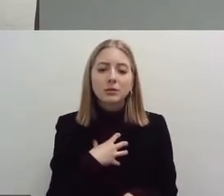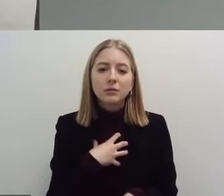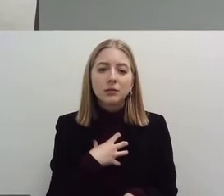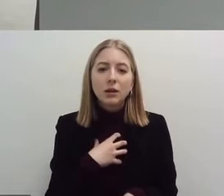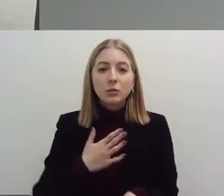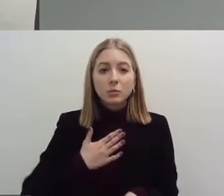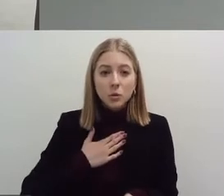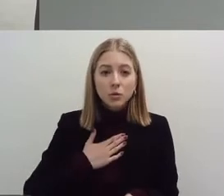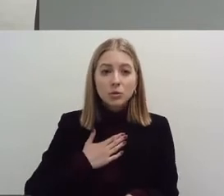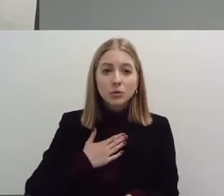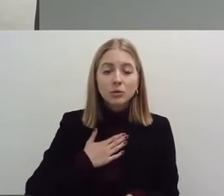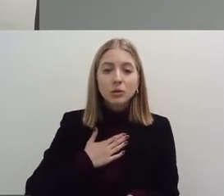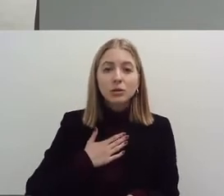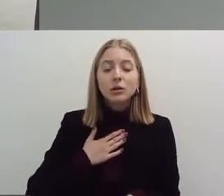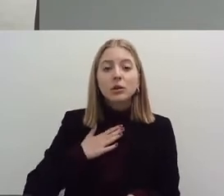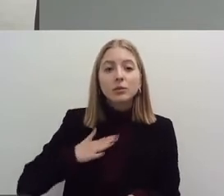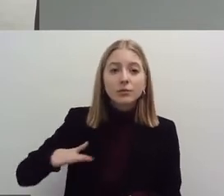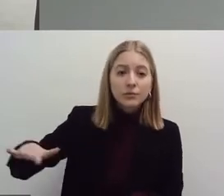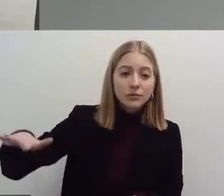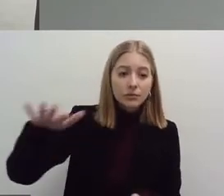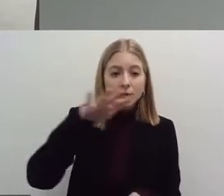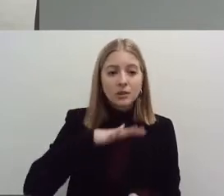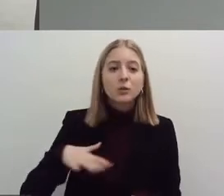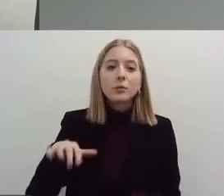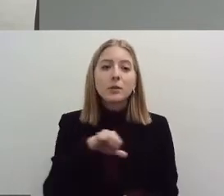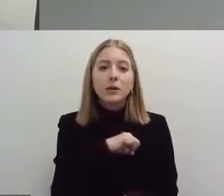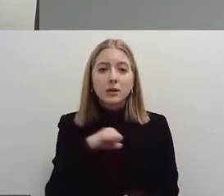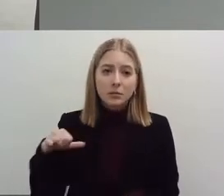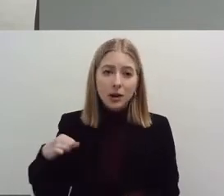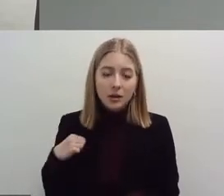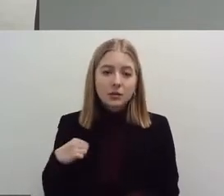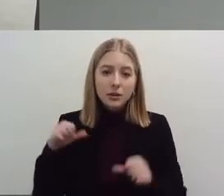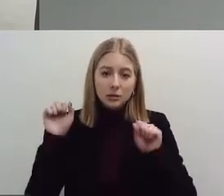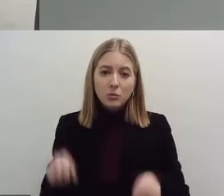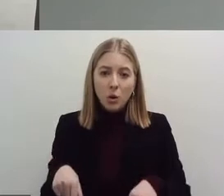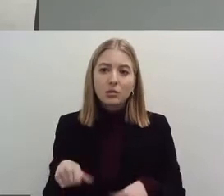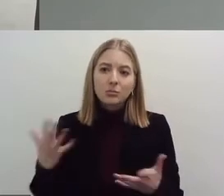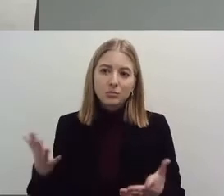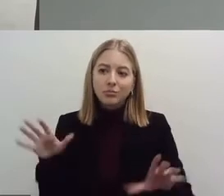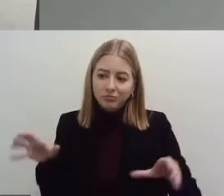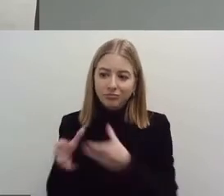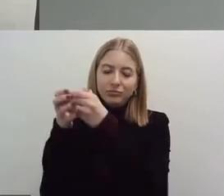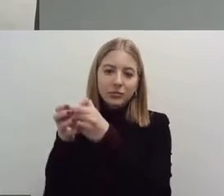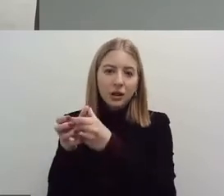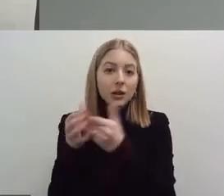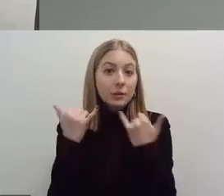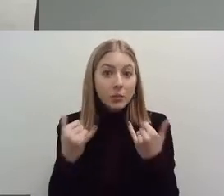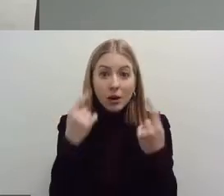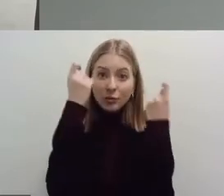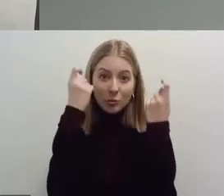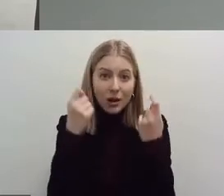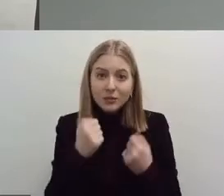true that we actually don't have a lot of knowledge on this, and there is something that we need to increase the knowledge to ensure to see